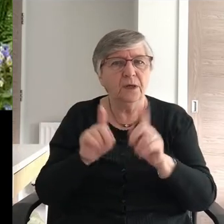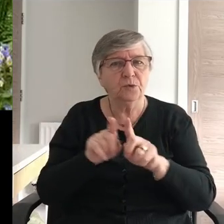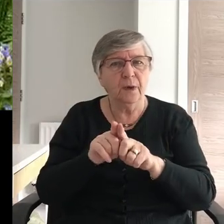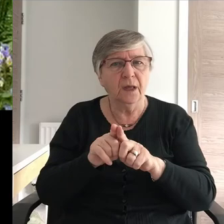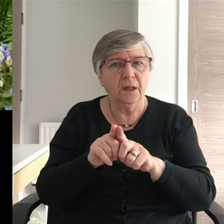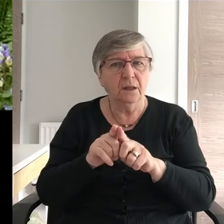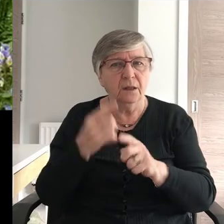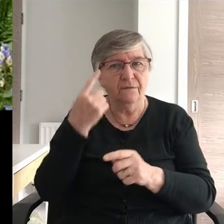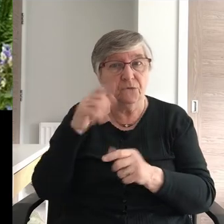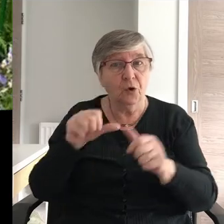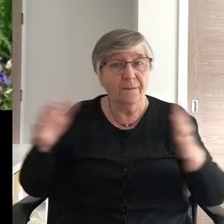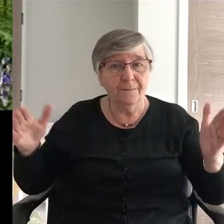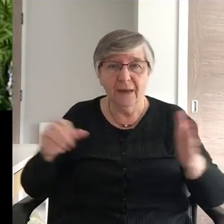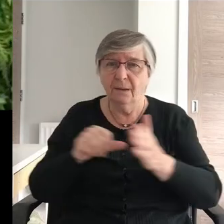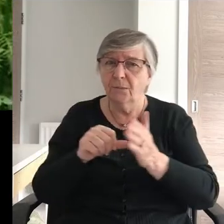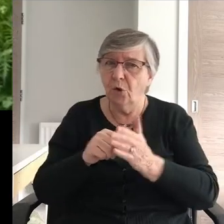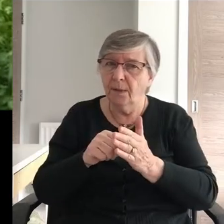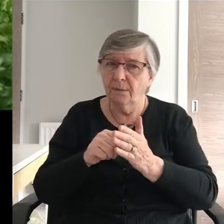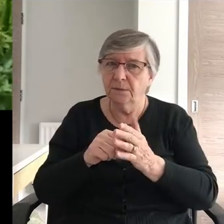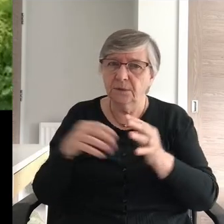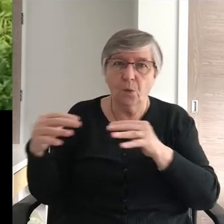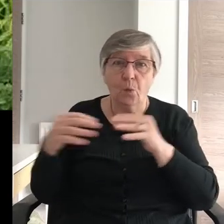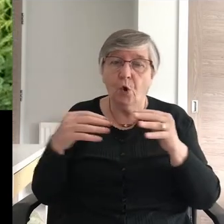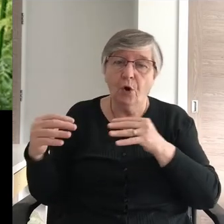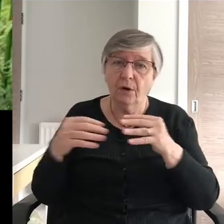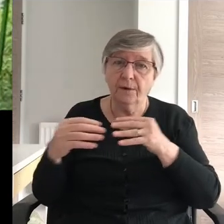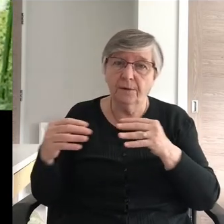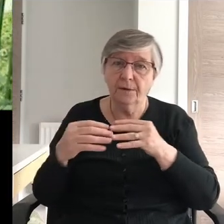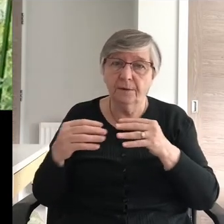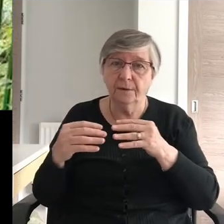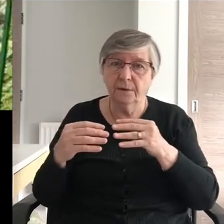We pray as well for its big problems, war,